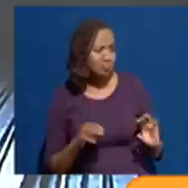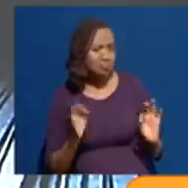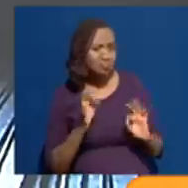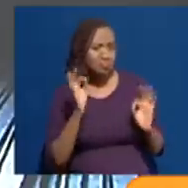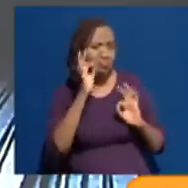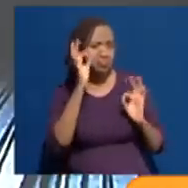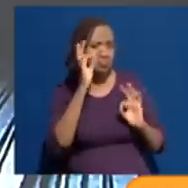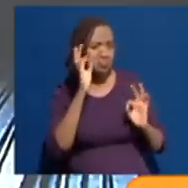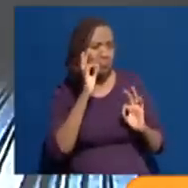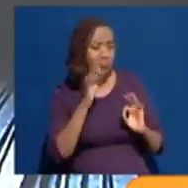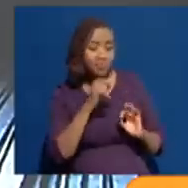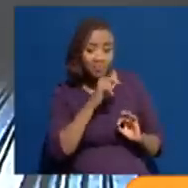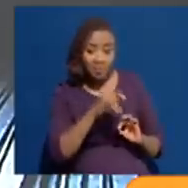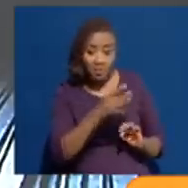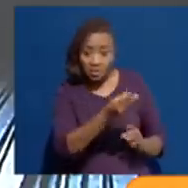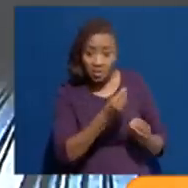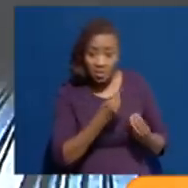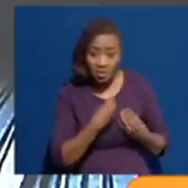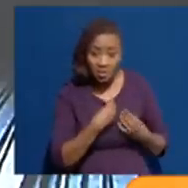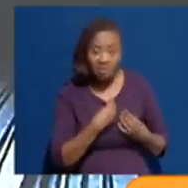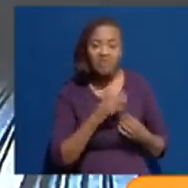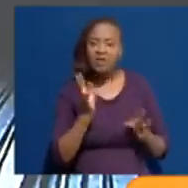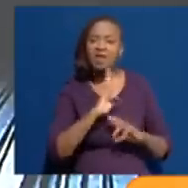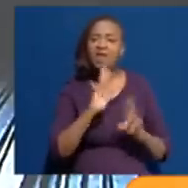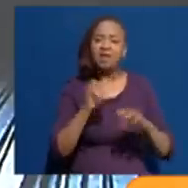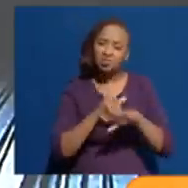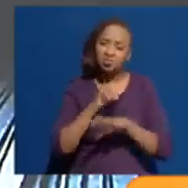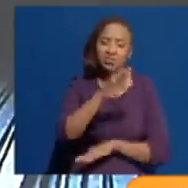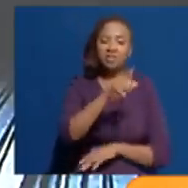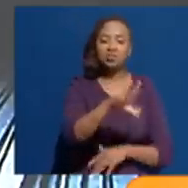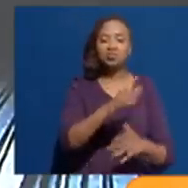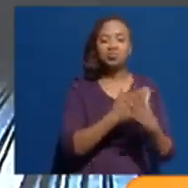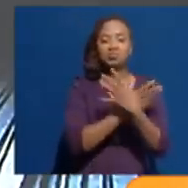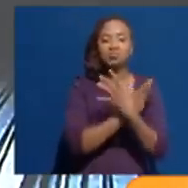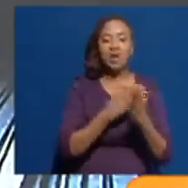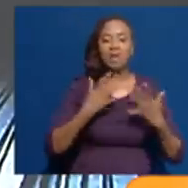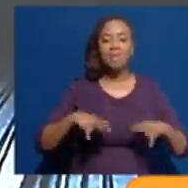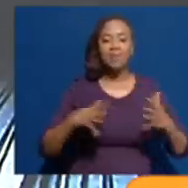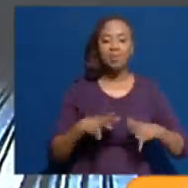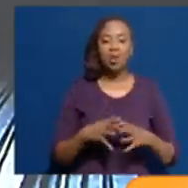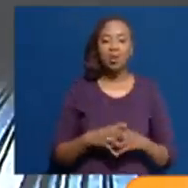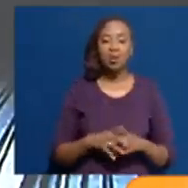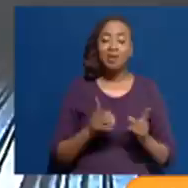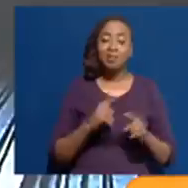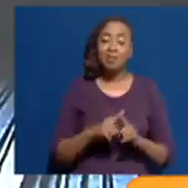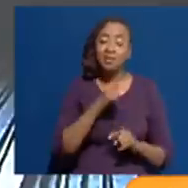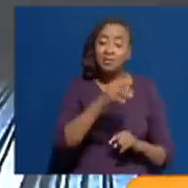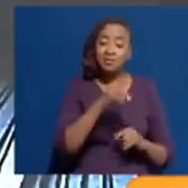to transfer the sum to the Dutch nationals. In the process, they were to lose